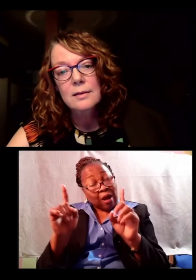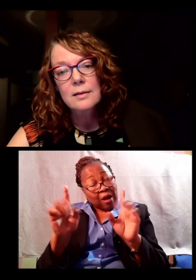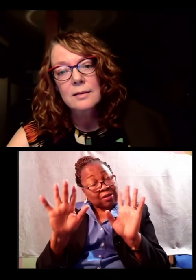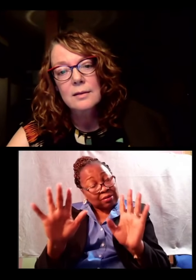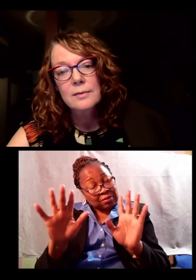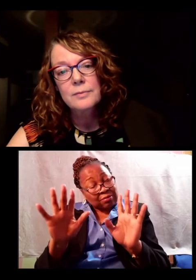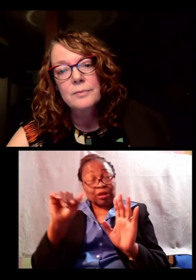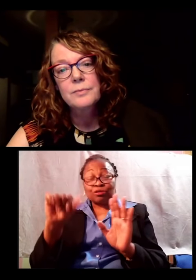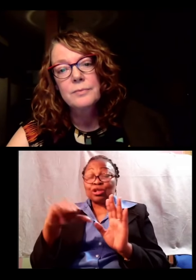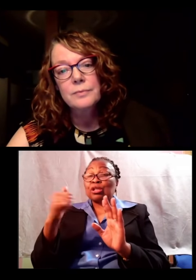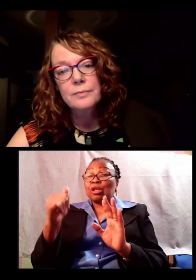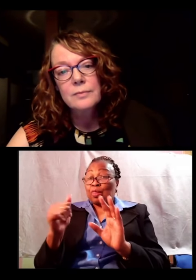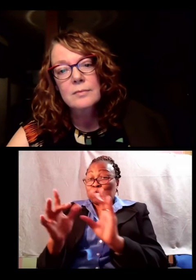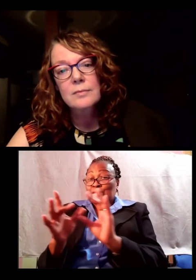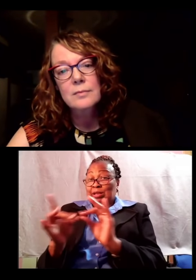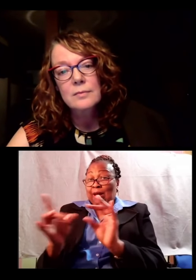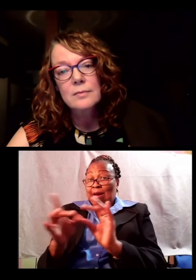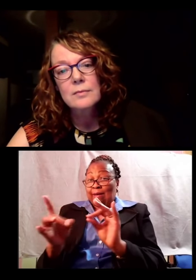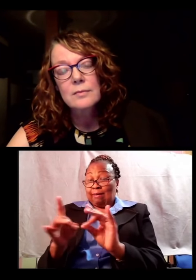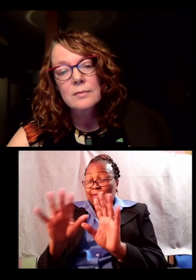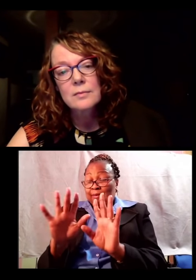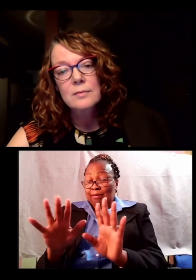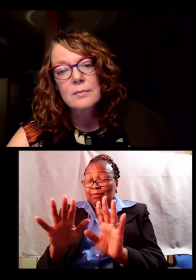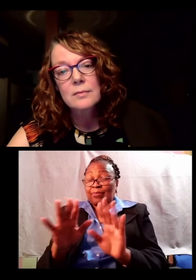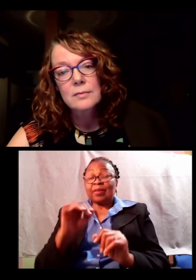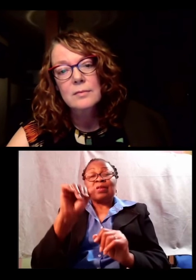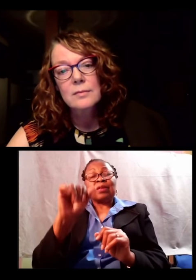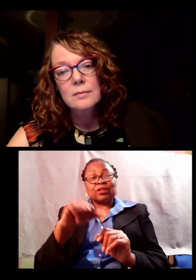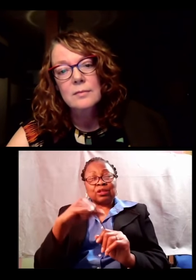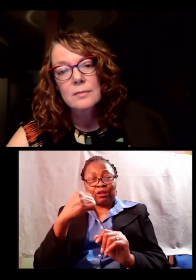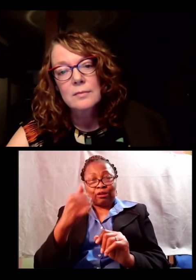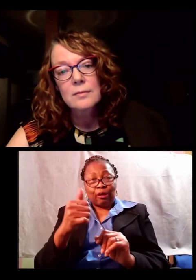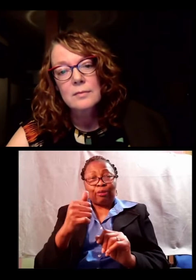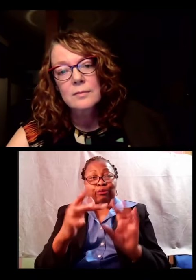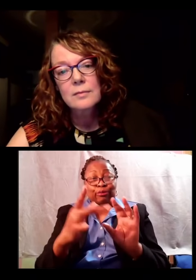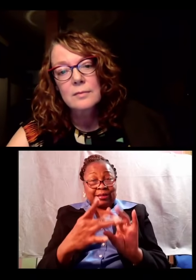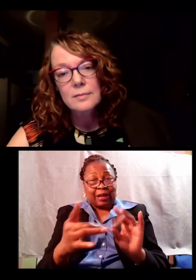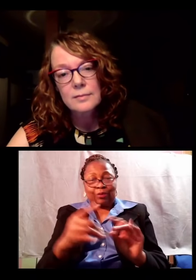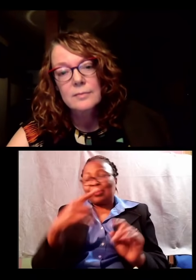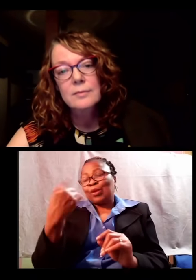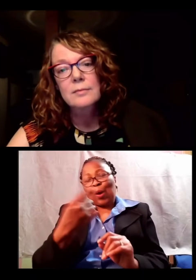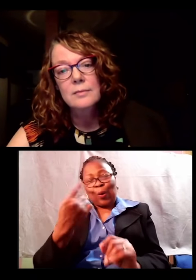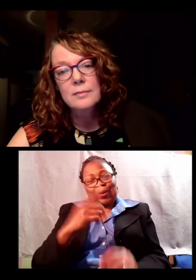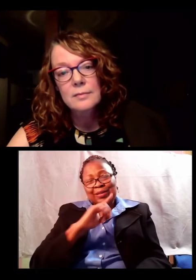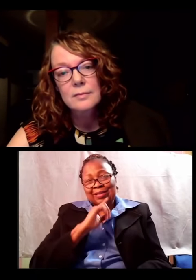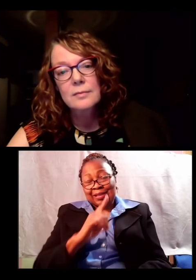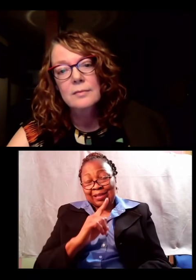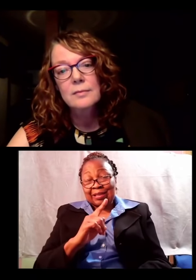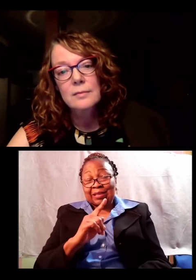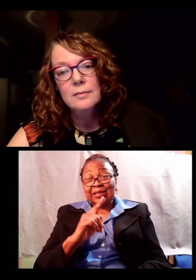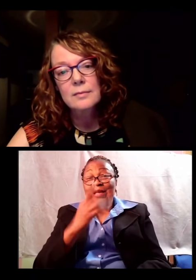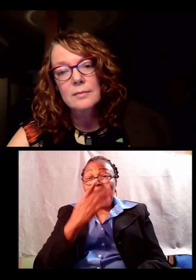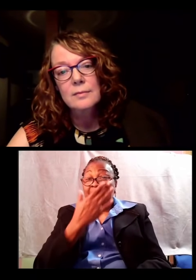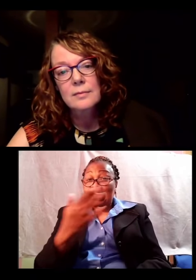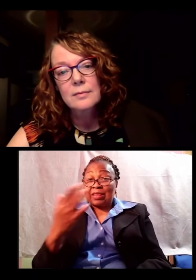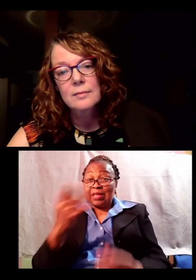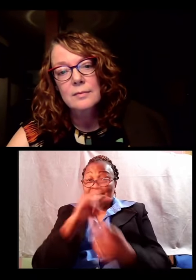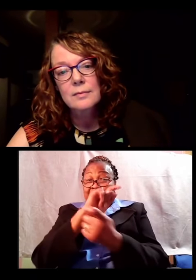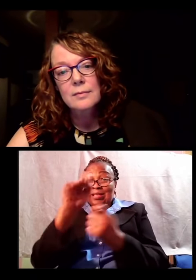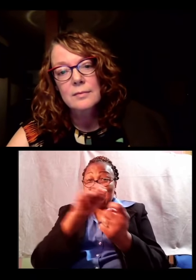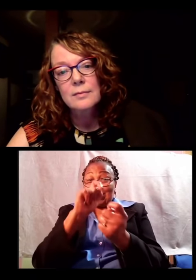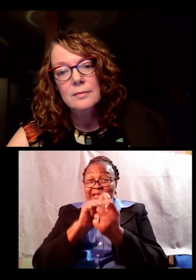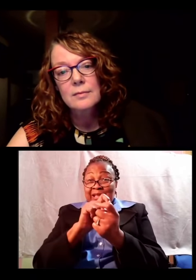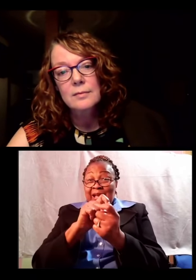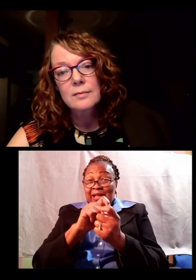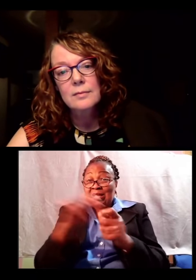side. There is the other side. There always is. Will things be exactly the same when we get to the other